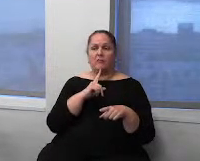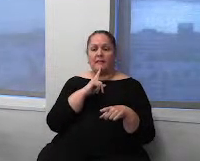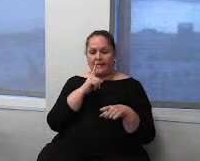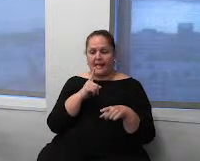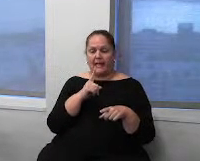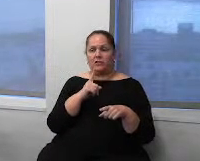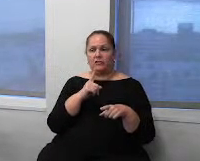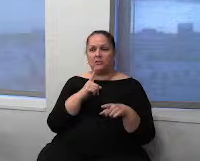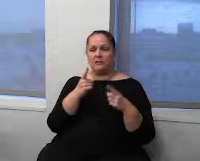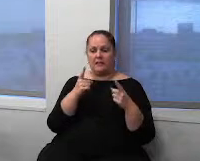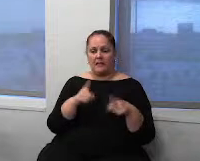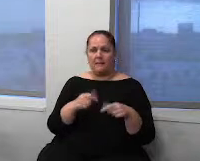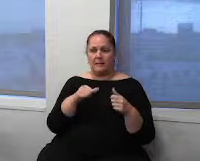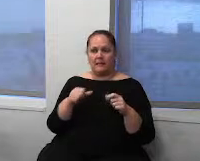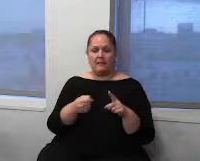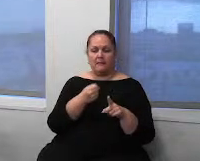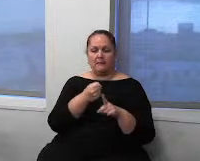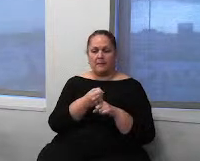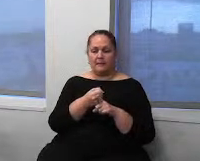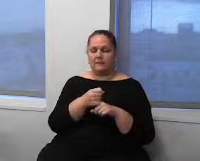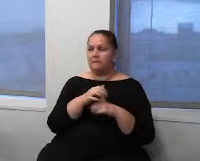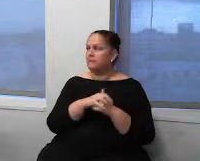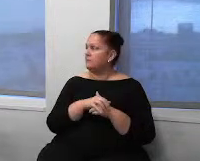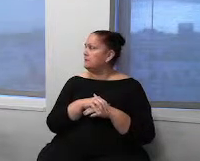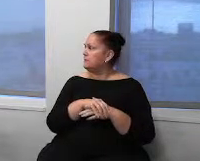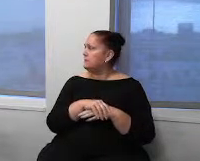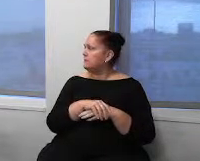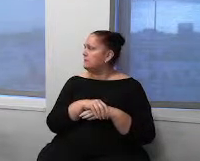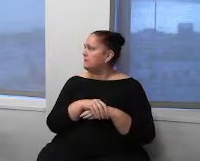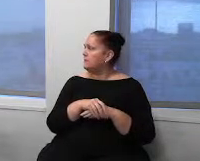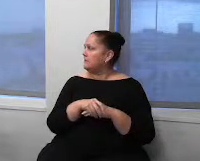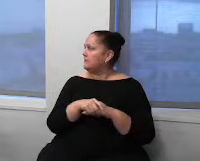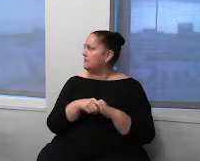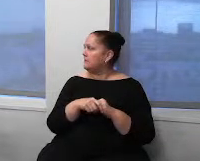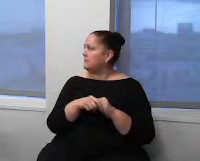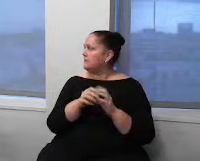of these risks will actually result in any impact, right?